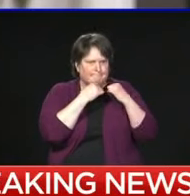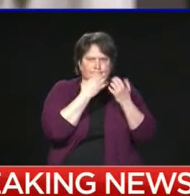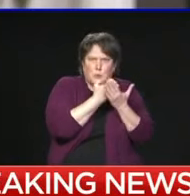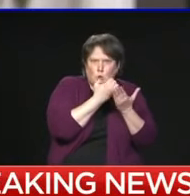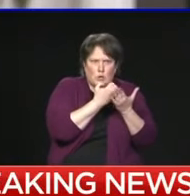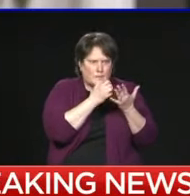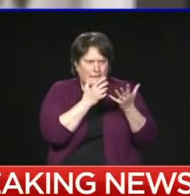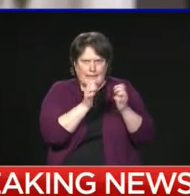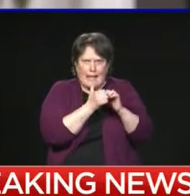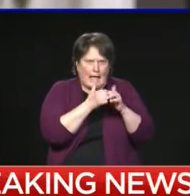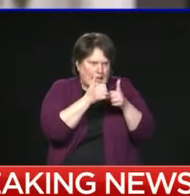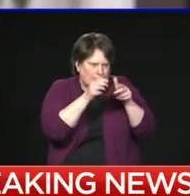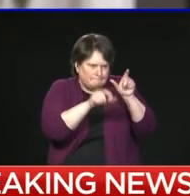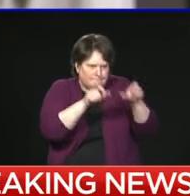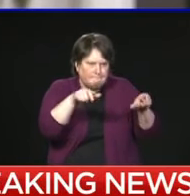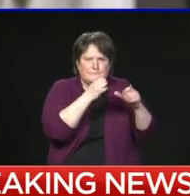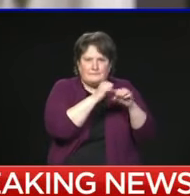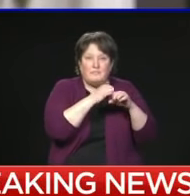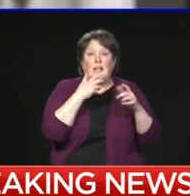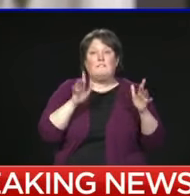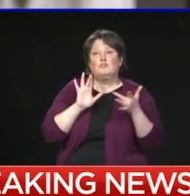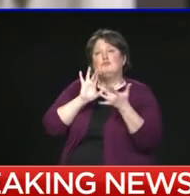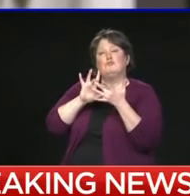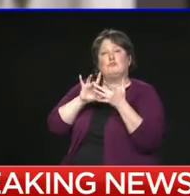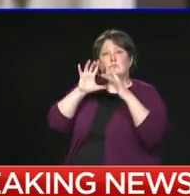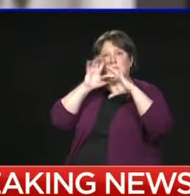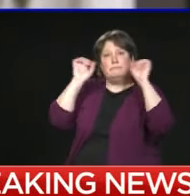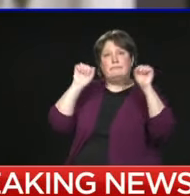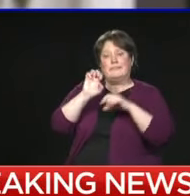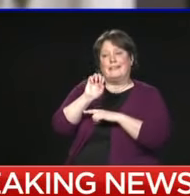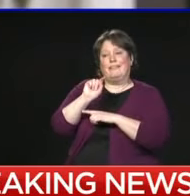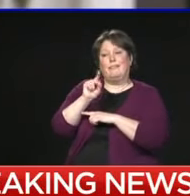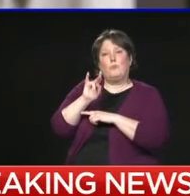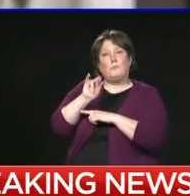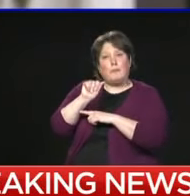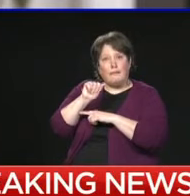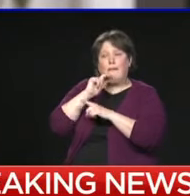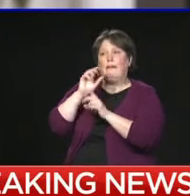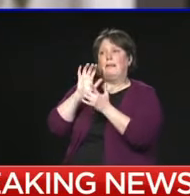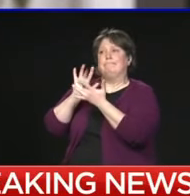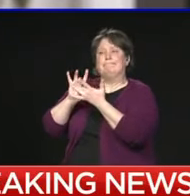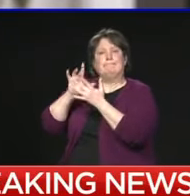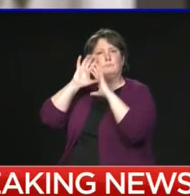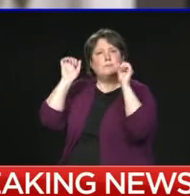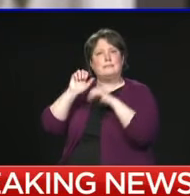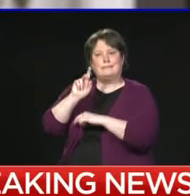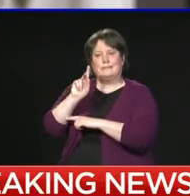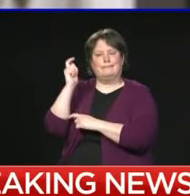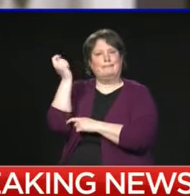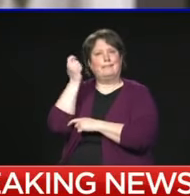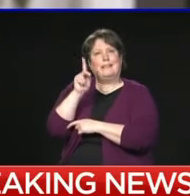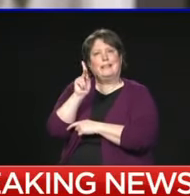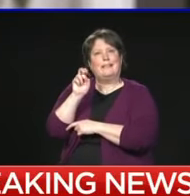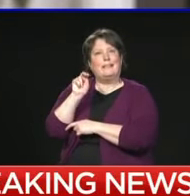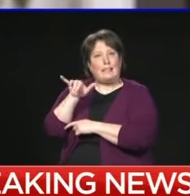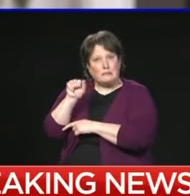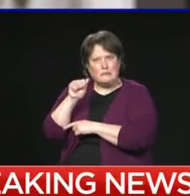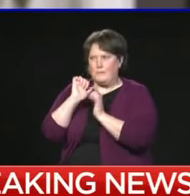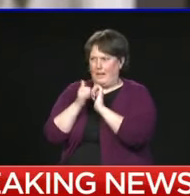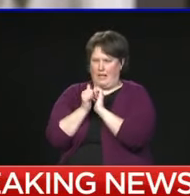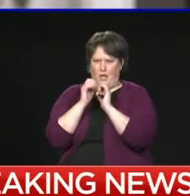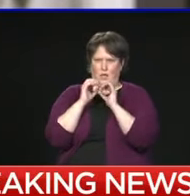I've also spoken to Prime Minister Abiy of Ethiopia and President Kenyatta of Kenya about international coordination.